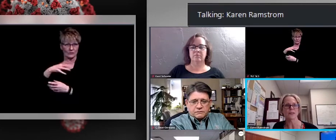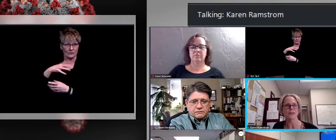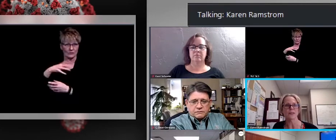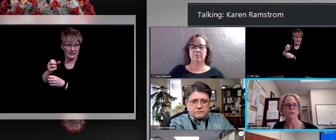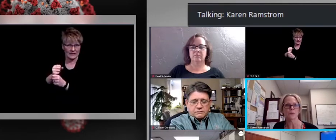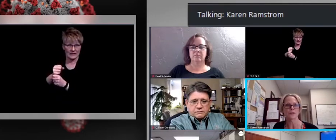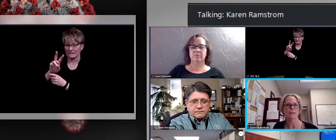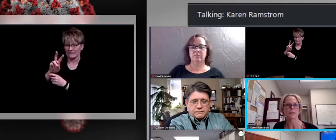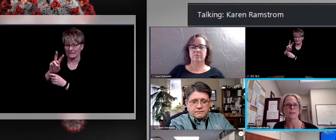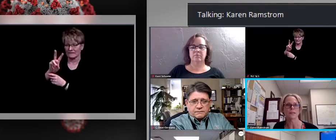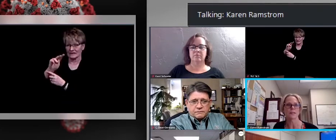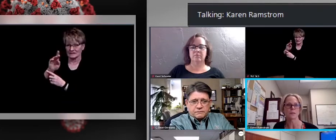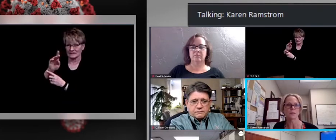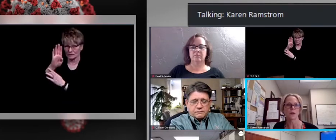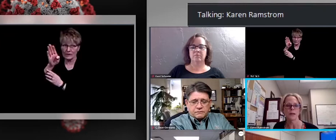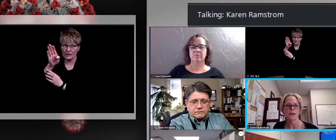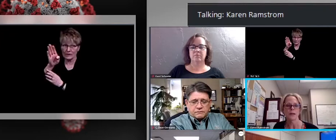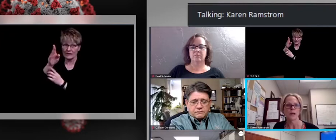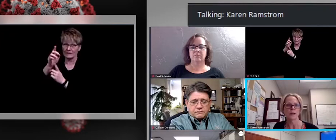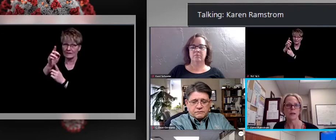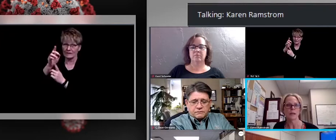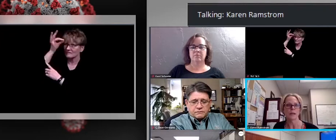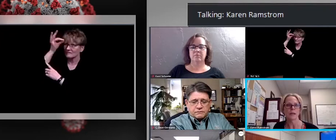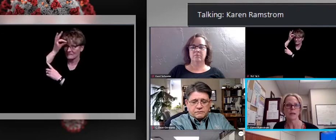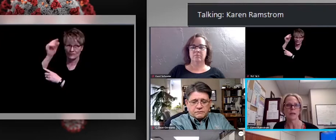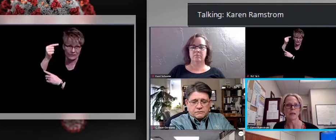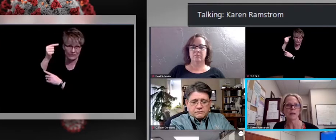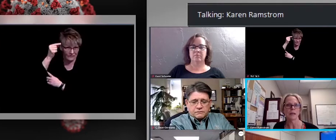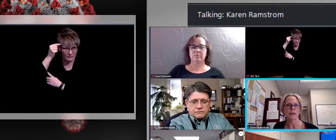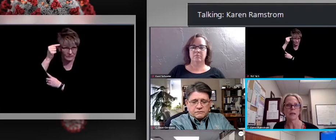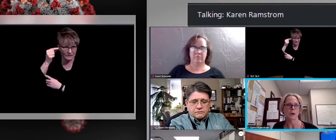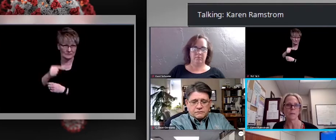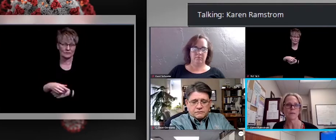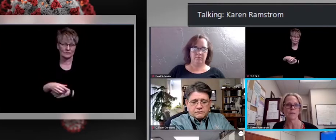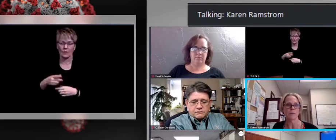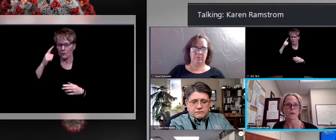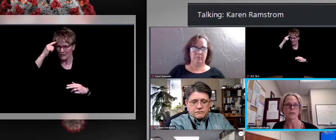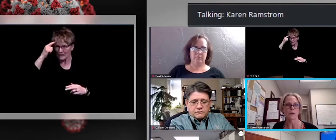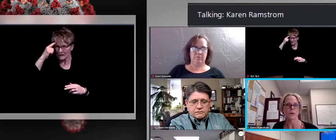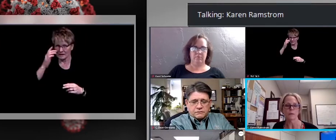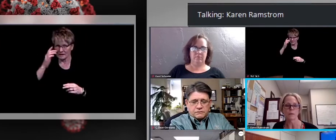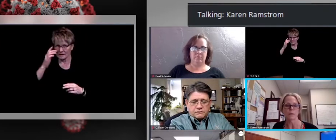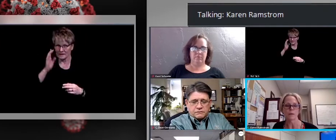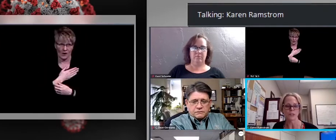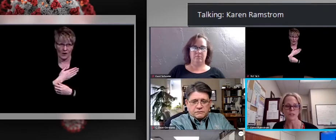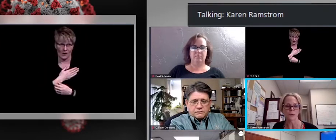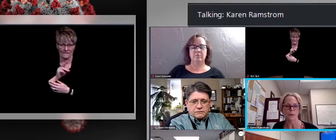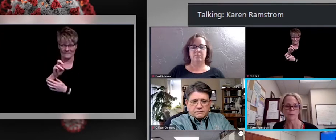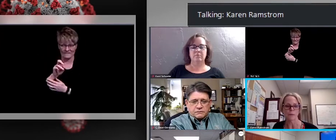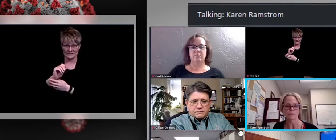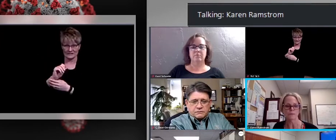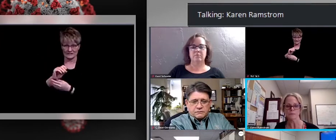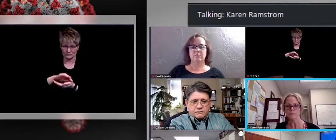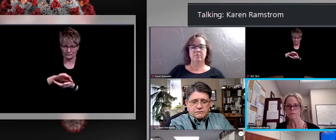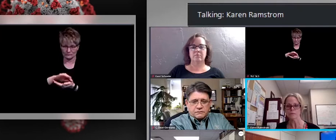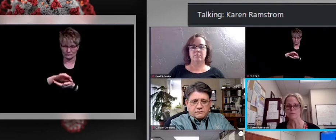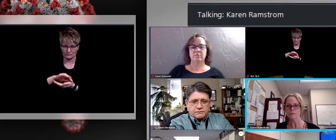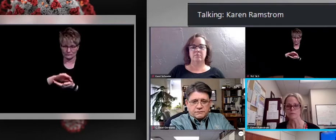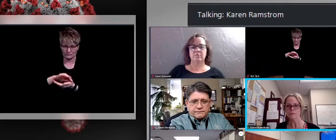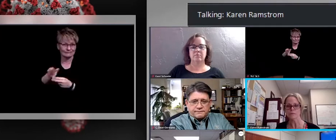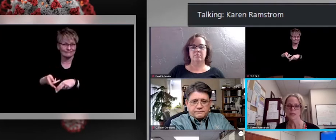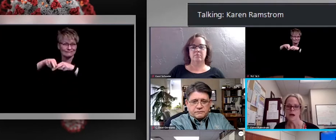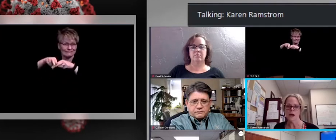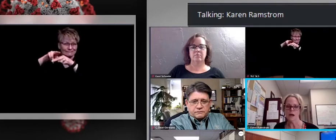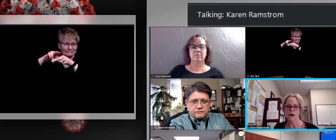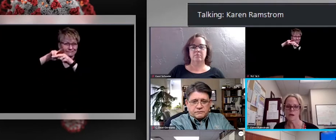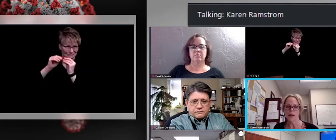are in this place where we're starting to see supply increase, and we expect that to go up even more so, much more so in April. As